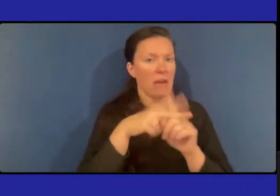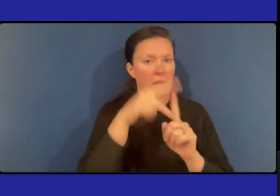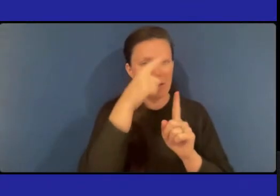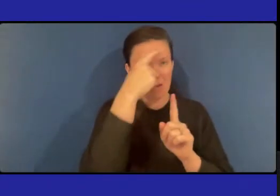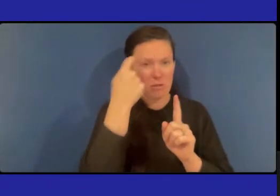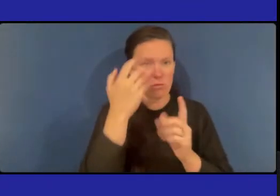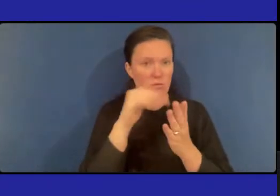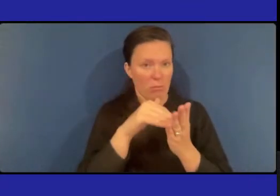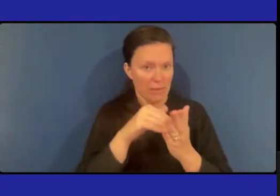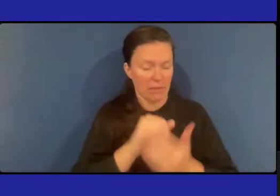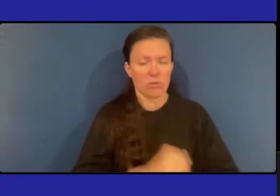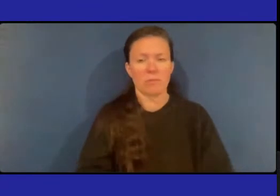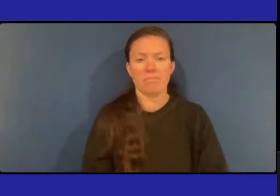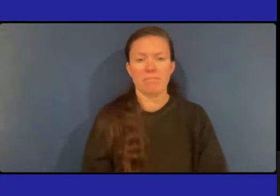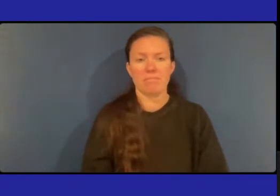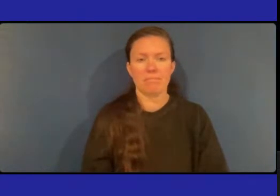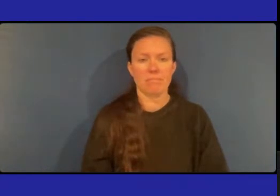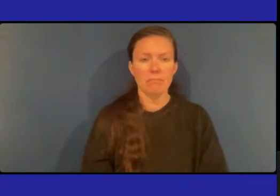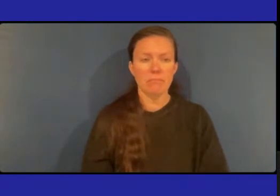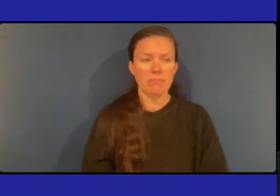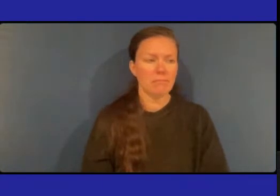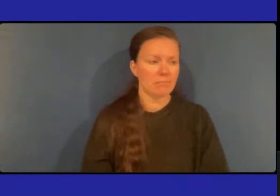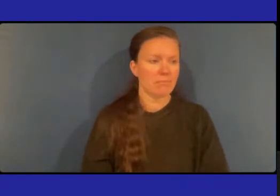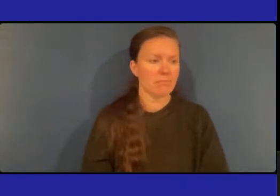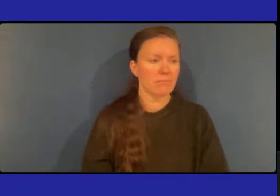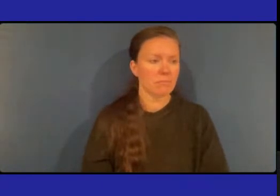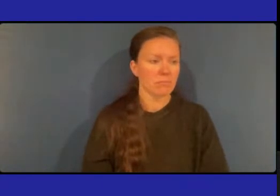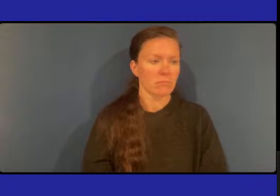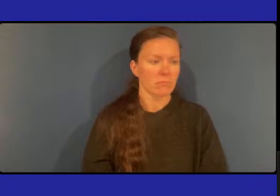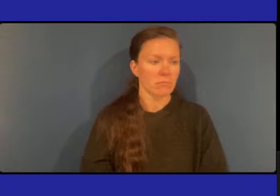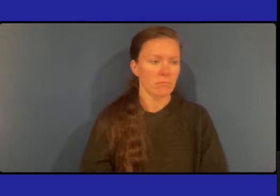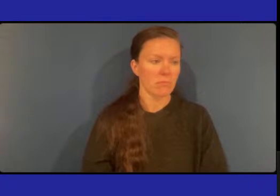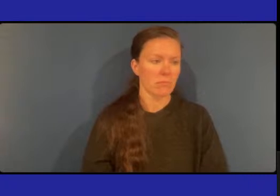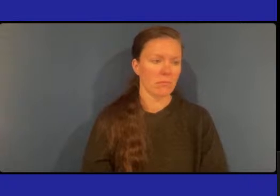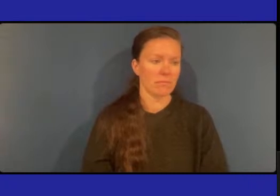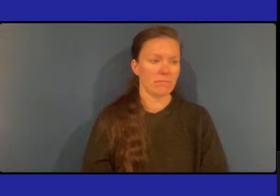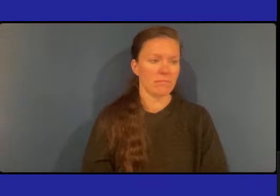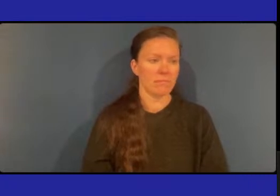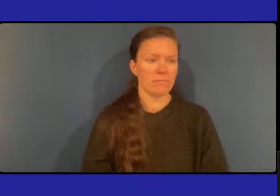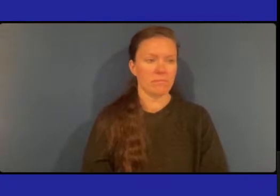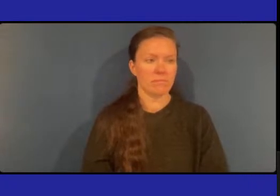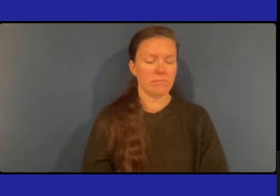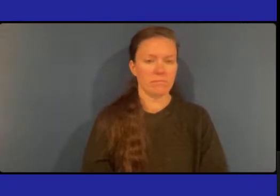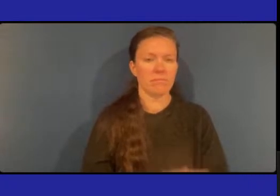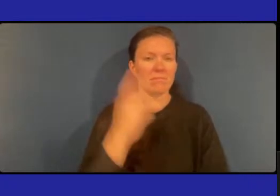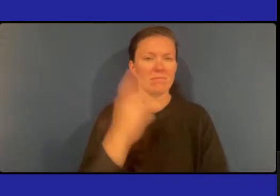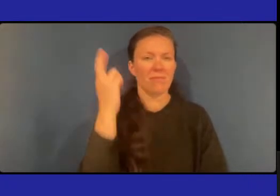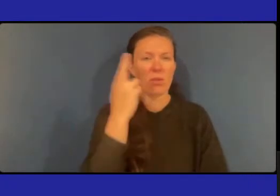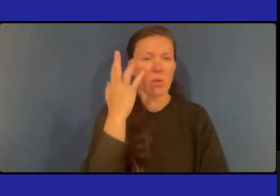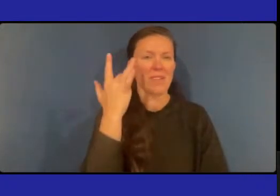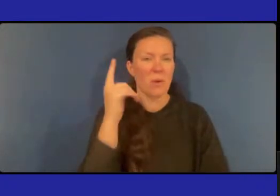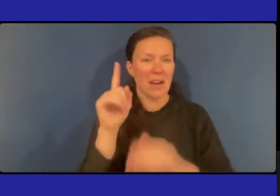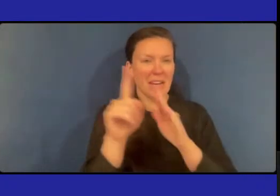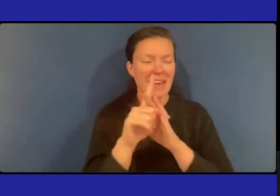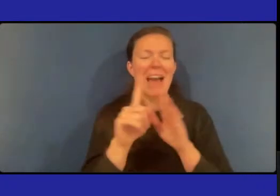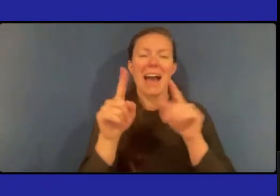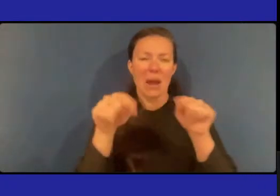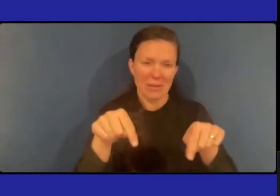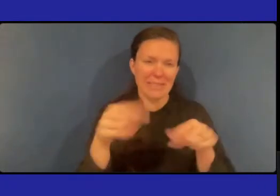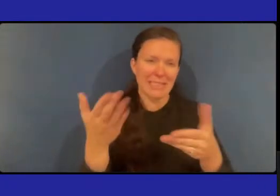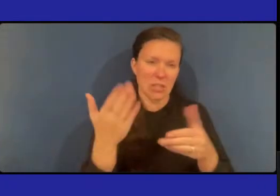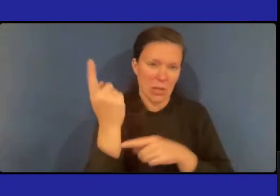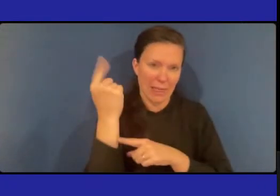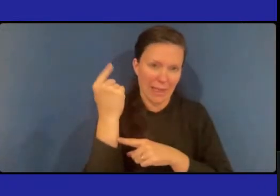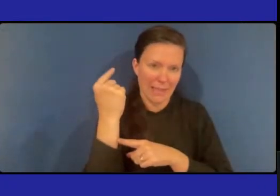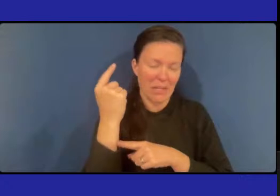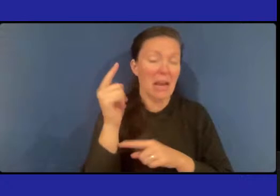level. Next slide, please. So the reason why I'm appearing before you so soon, I was here last year, not that I don't enjoy